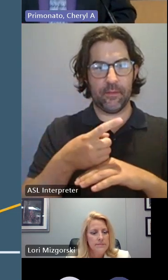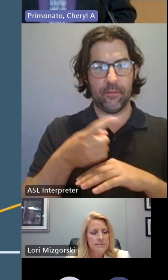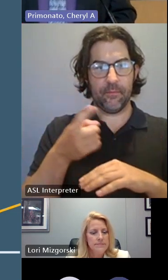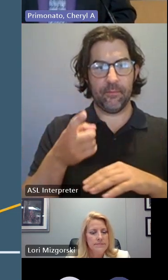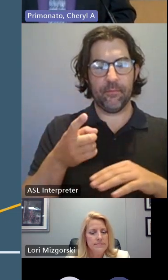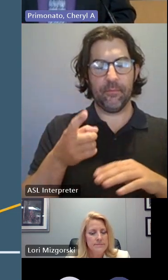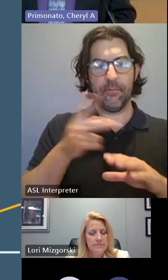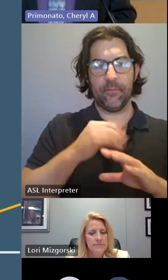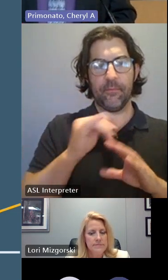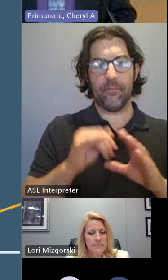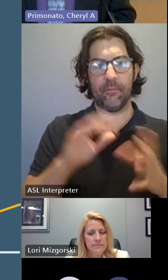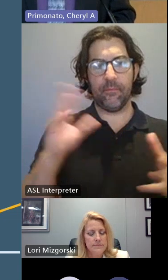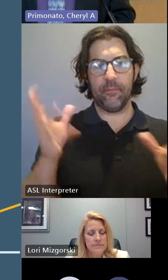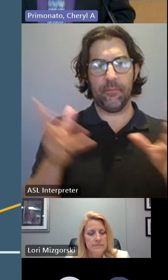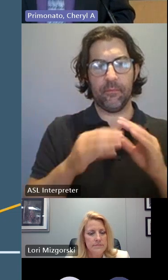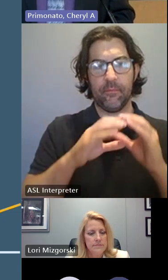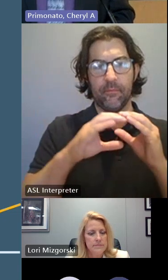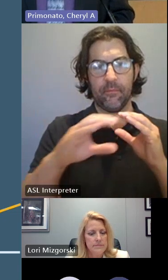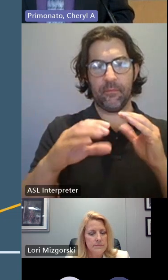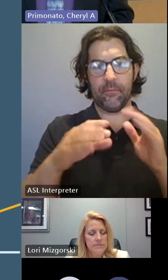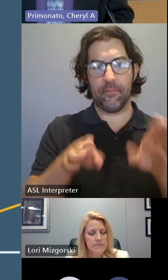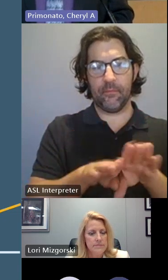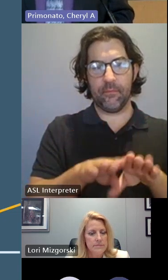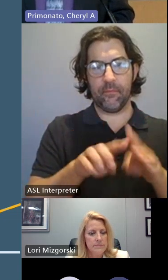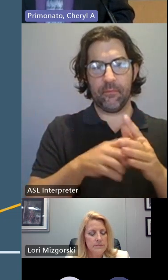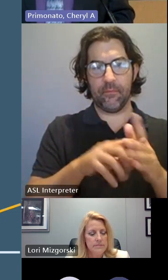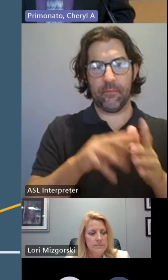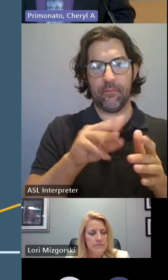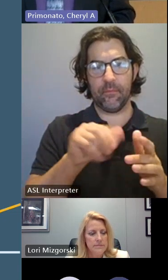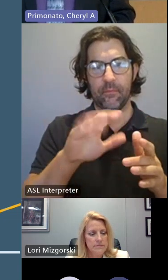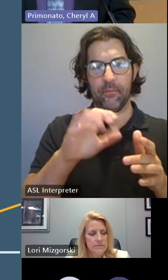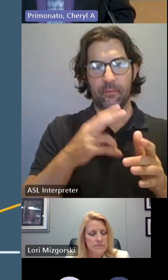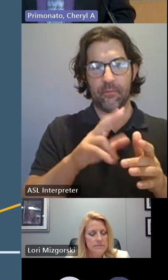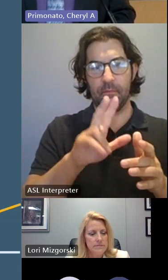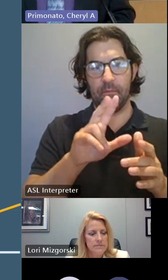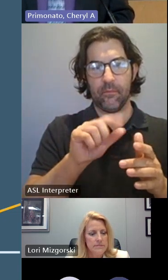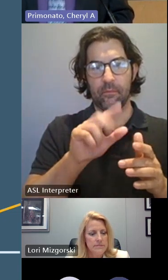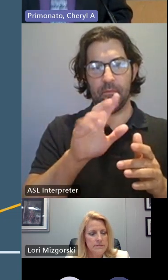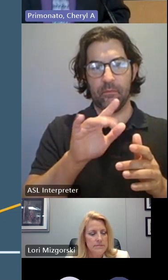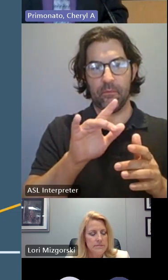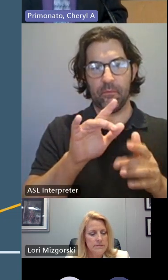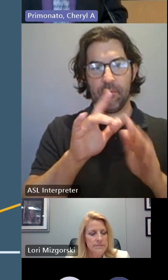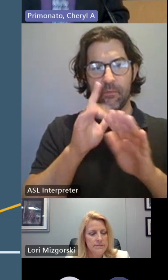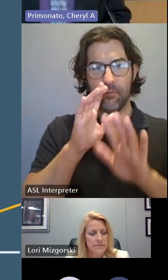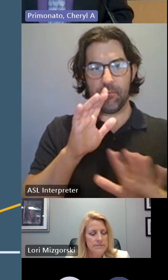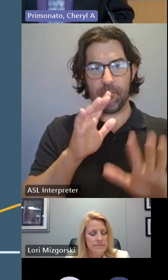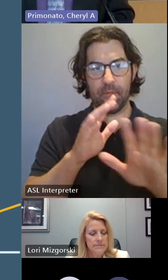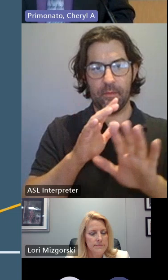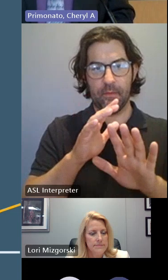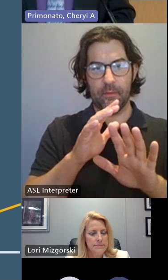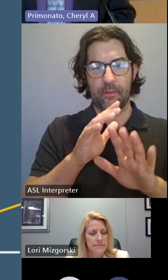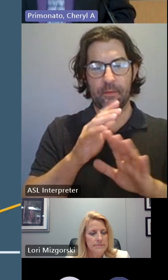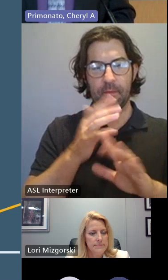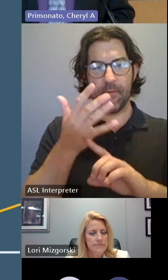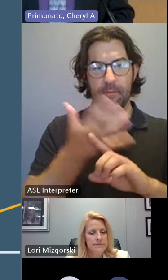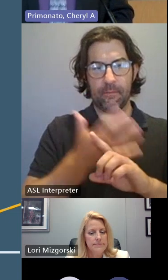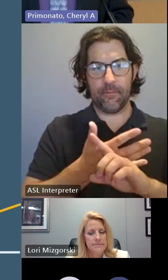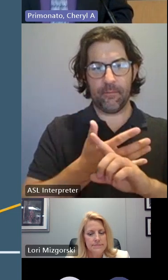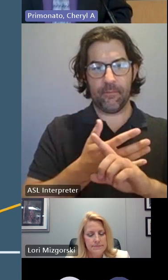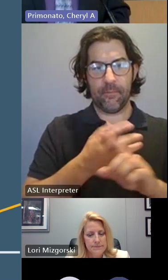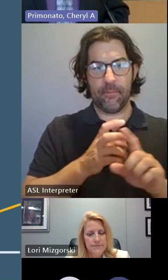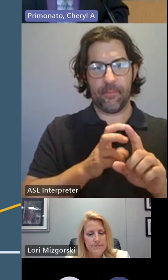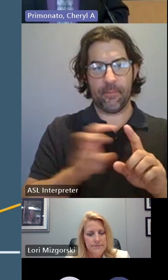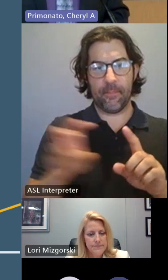project will consist of a tunnel closure starting on approximately March 1st of 2025, and will last approximately for 5 months. There will